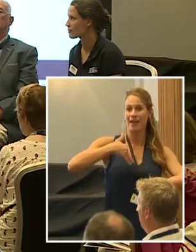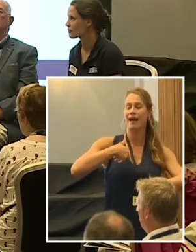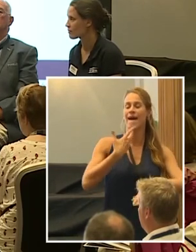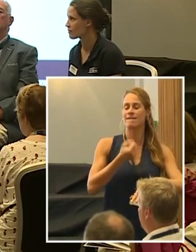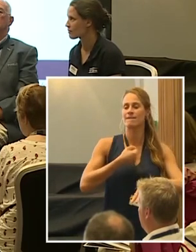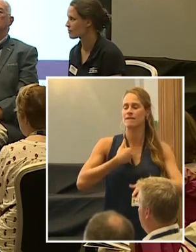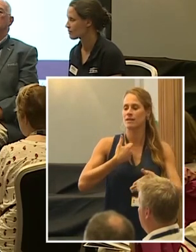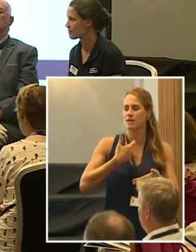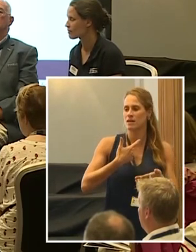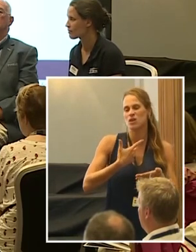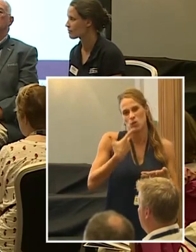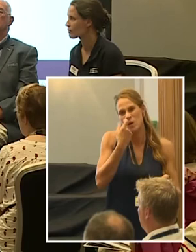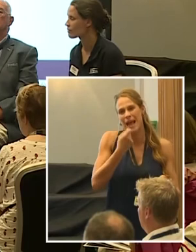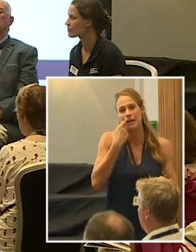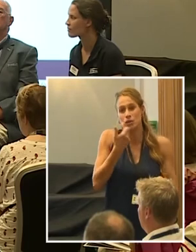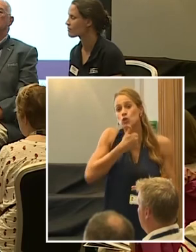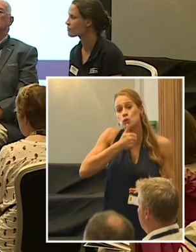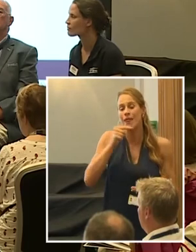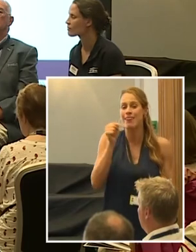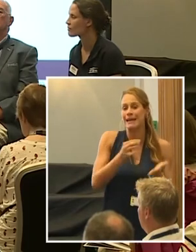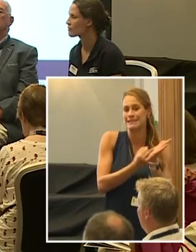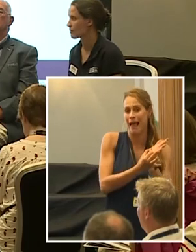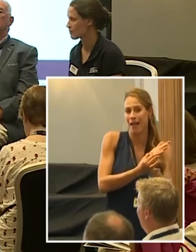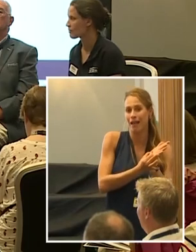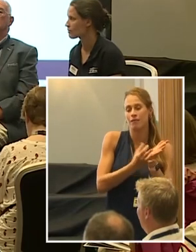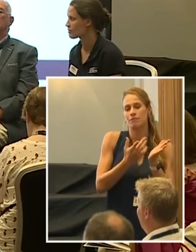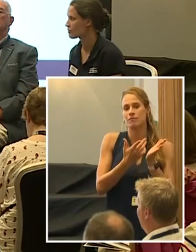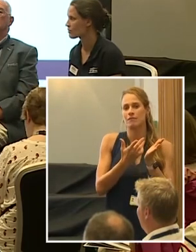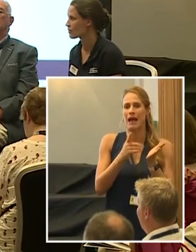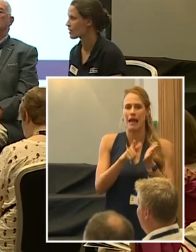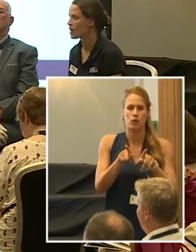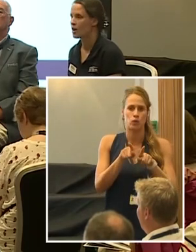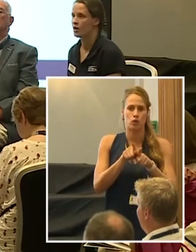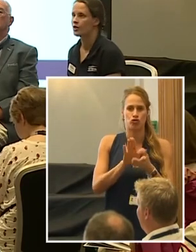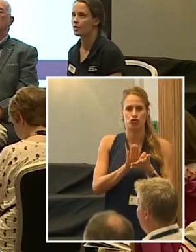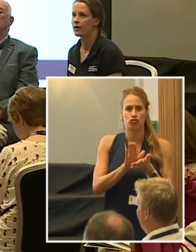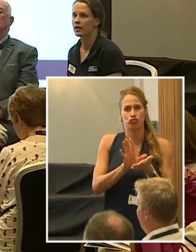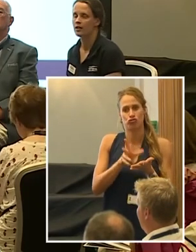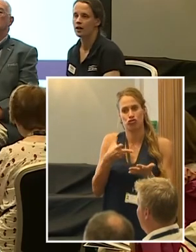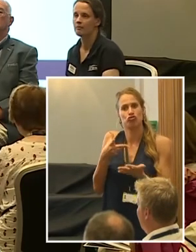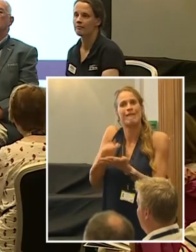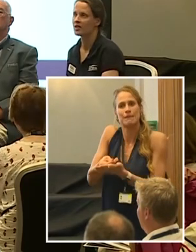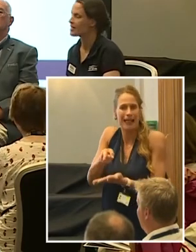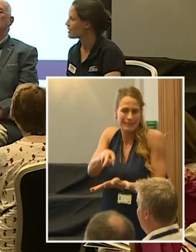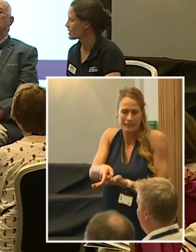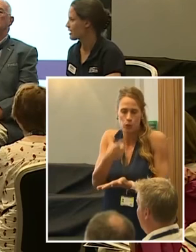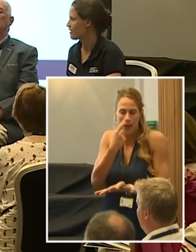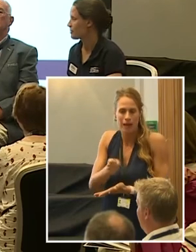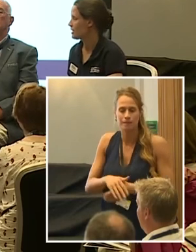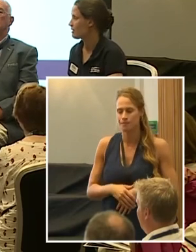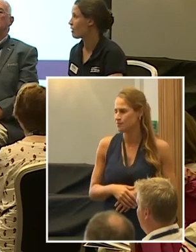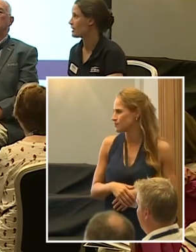in certain studies, some people in the past, I think, have looked at sort of transplanting those across as well. So I think the cells